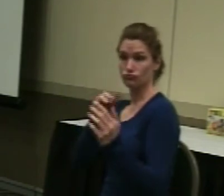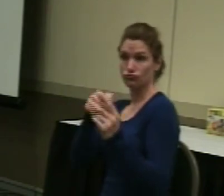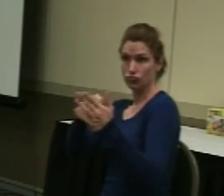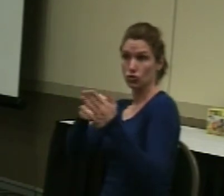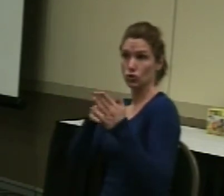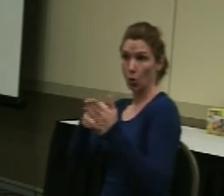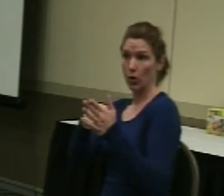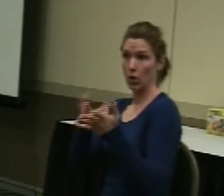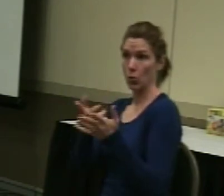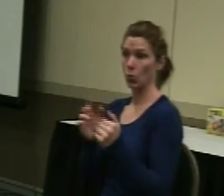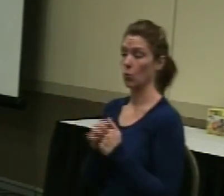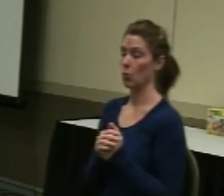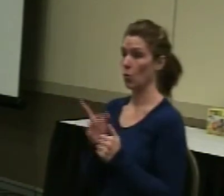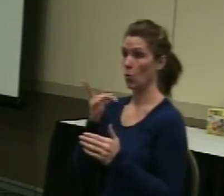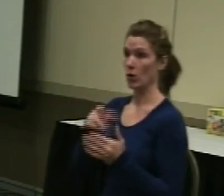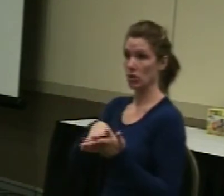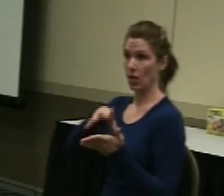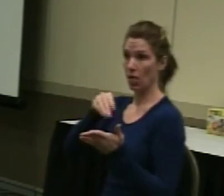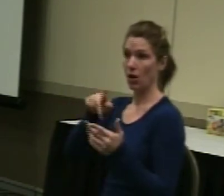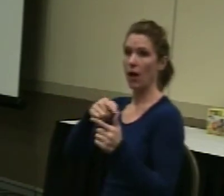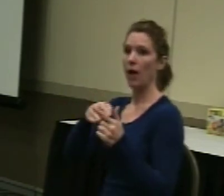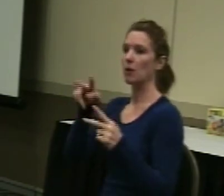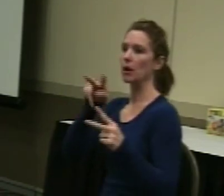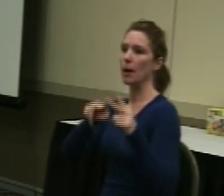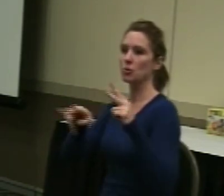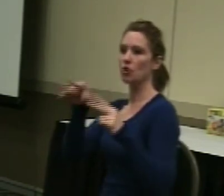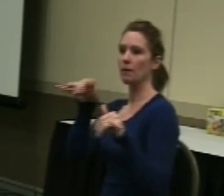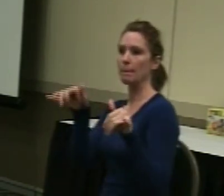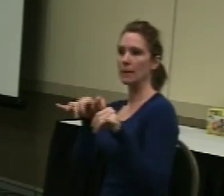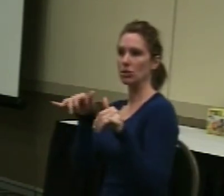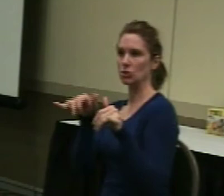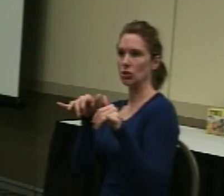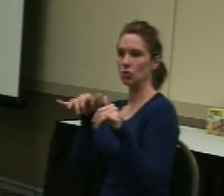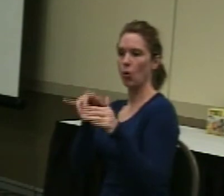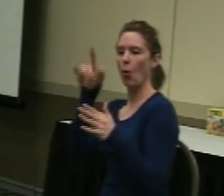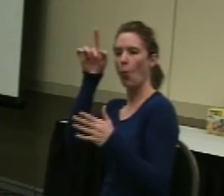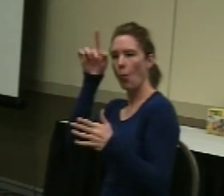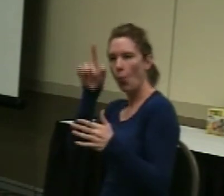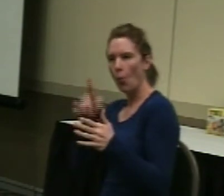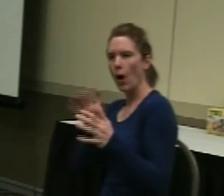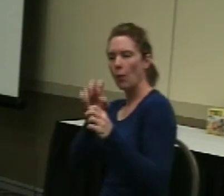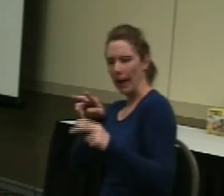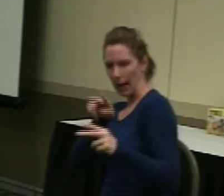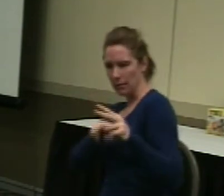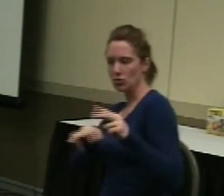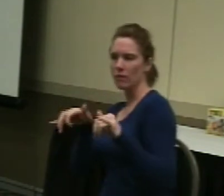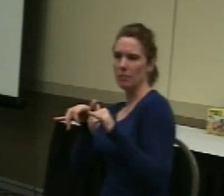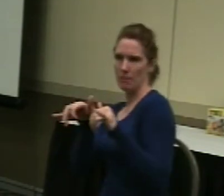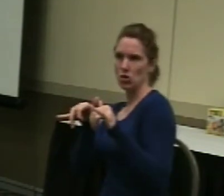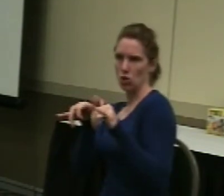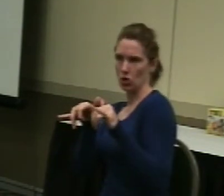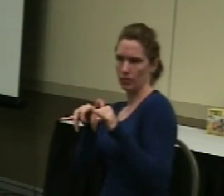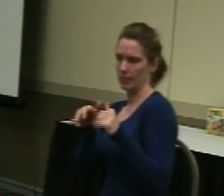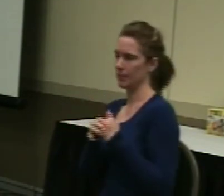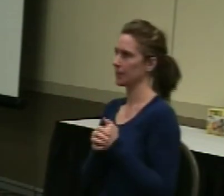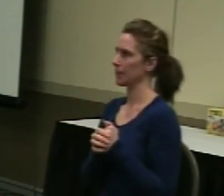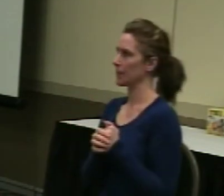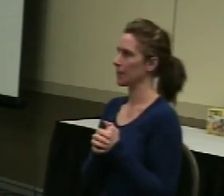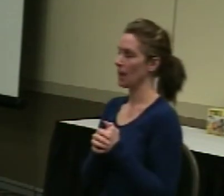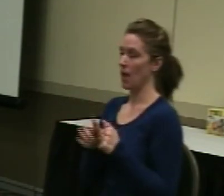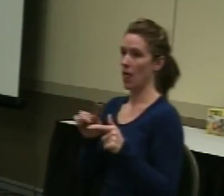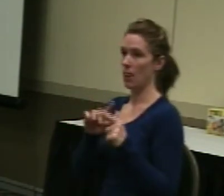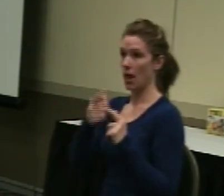Then we observe and measure what it is that we can observe and measure. And then we keep in our minds